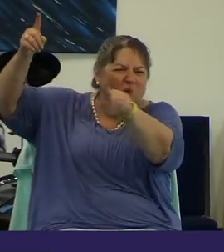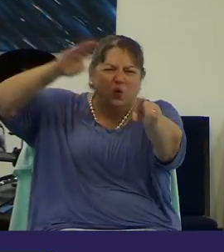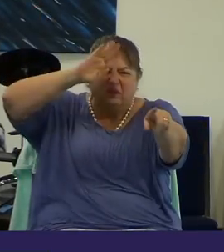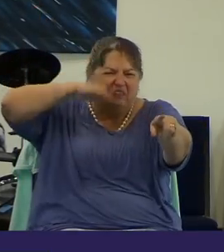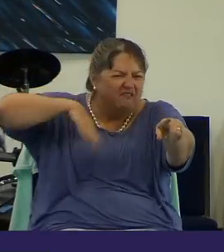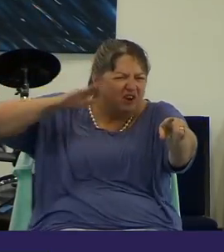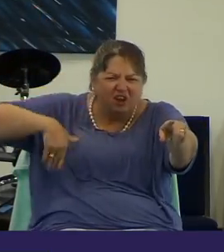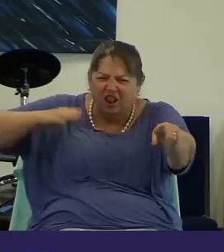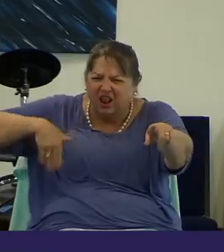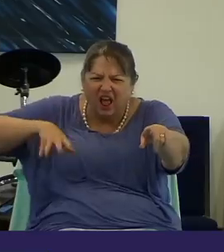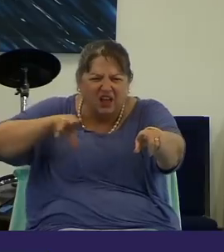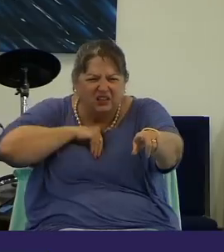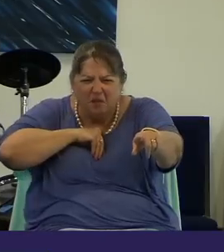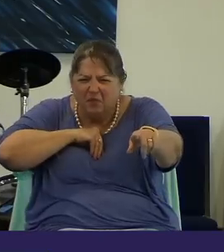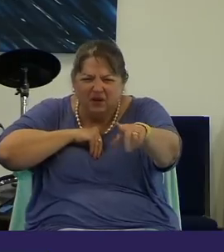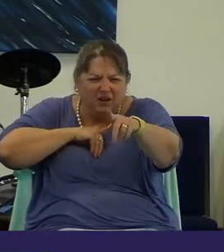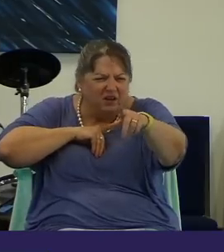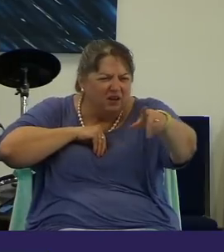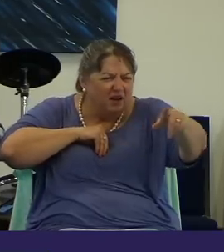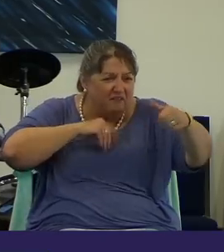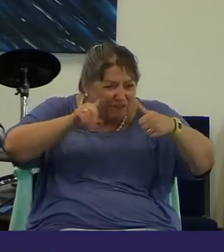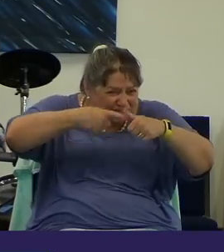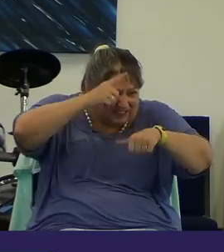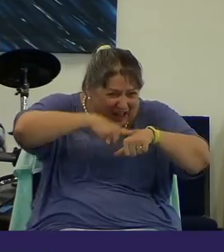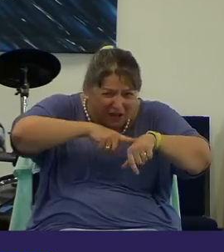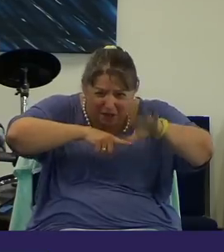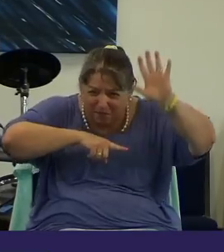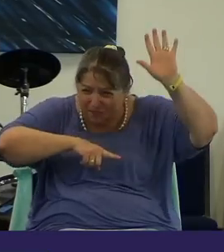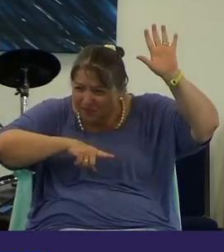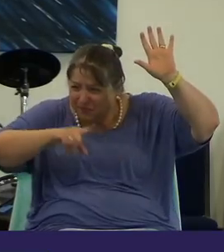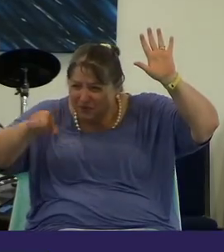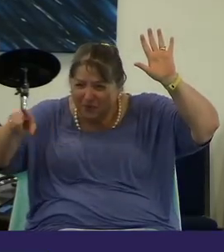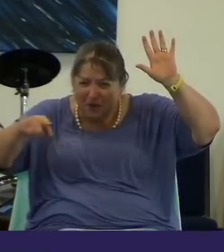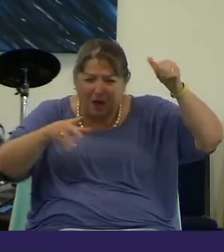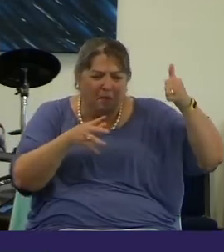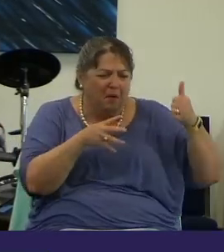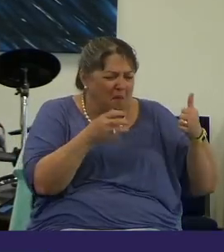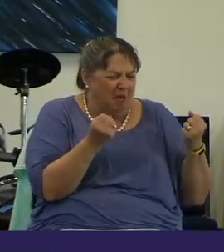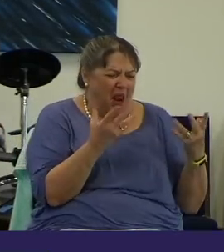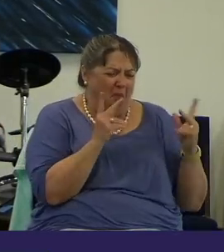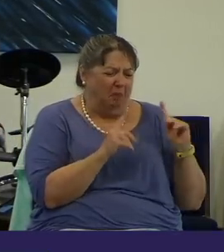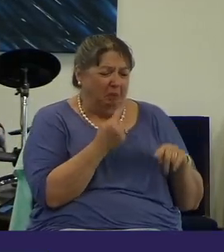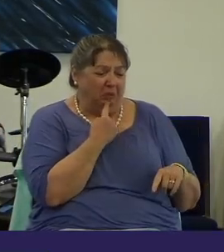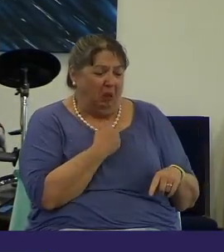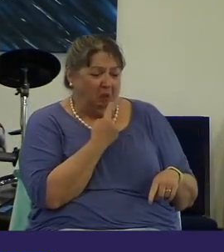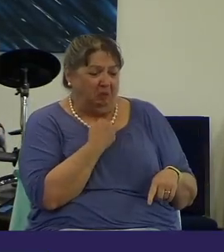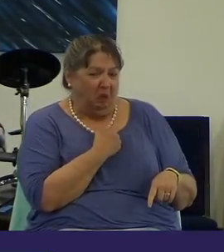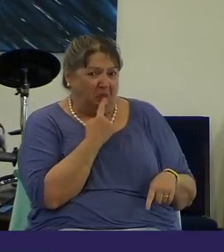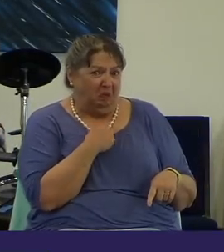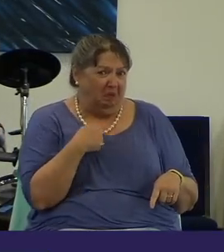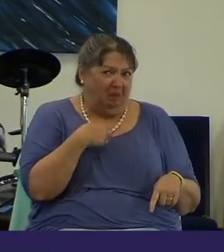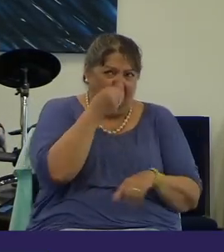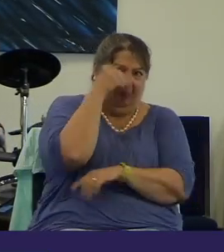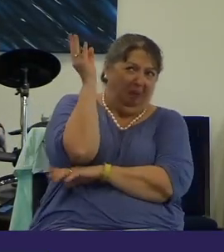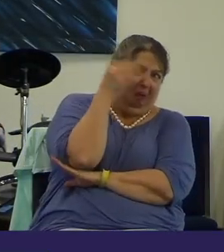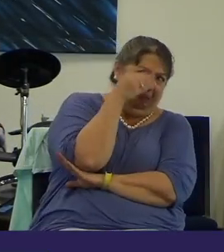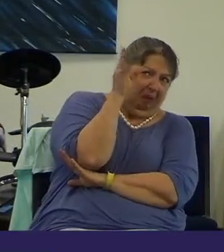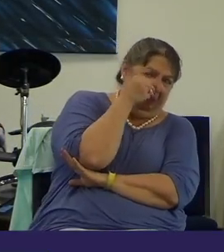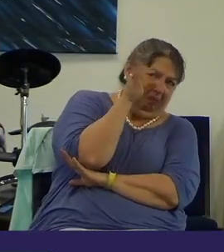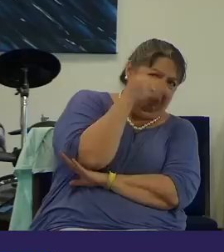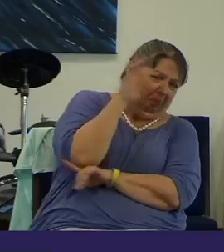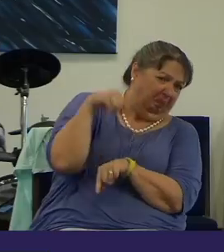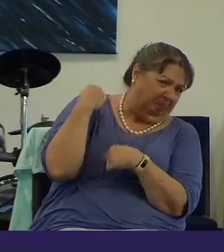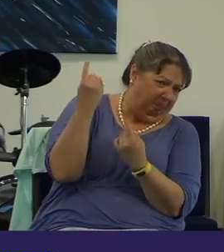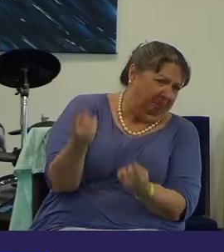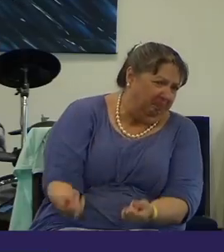want to place my life in your hand finally. I've heard from my mom, my dad, my friend, my pastor, my neighbor.